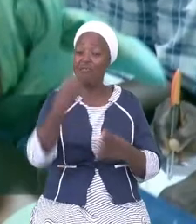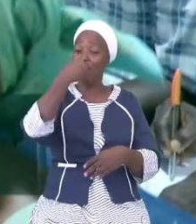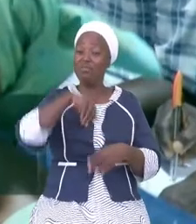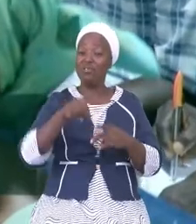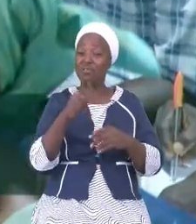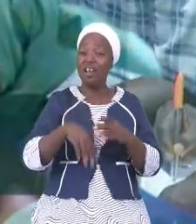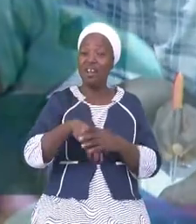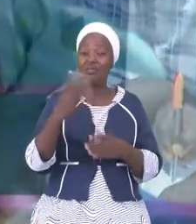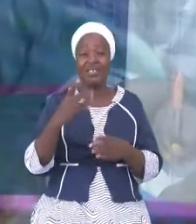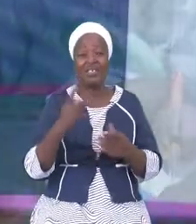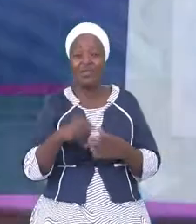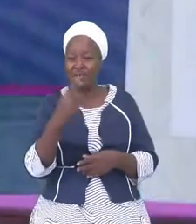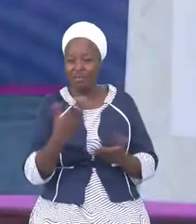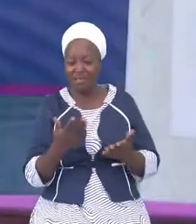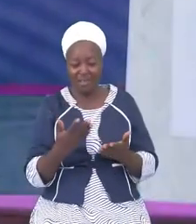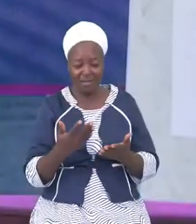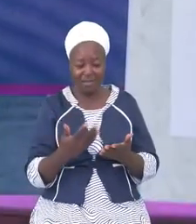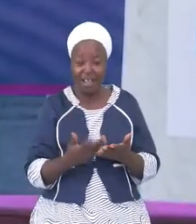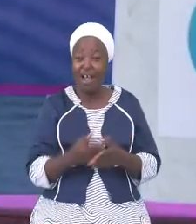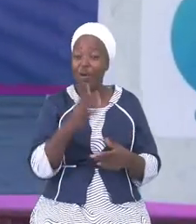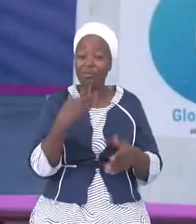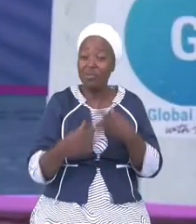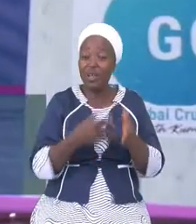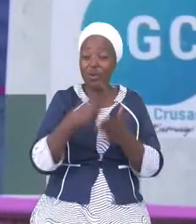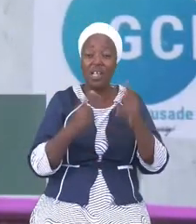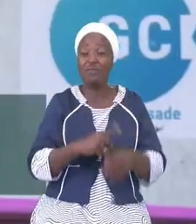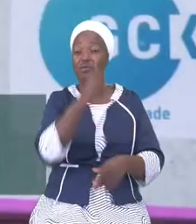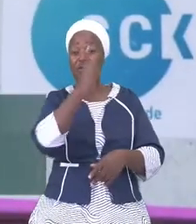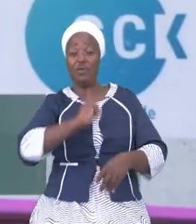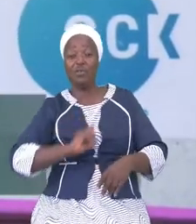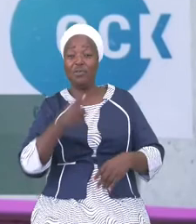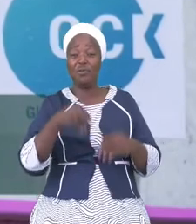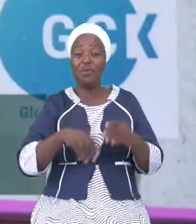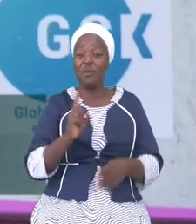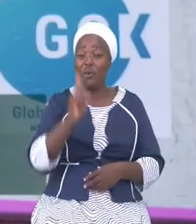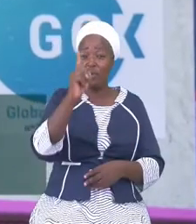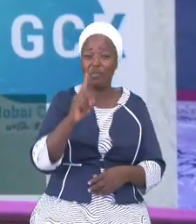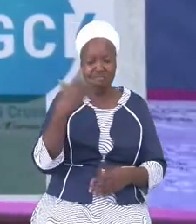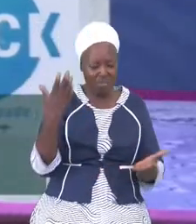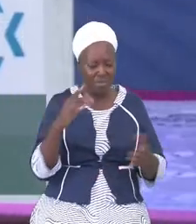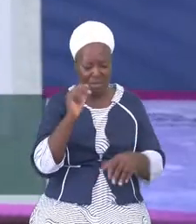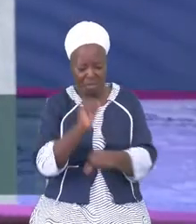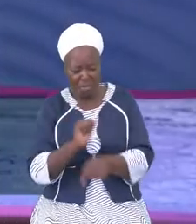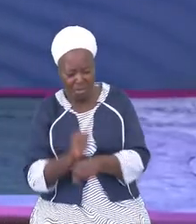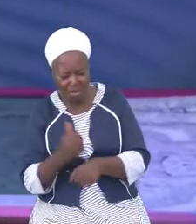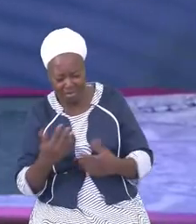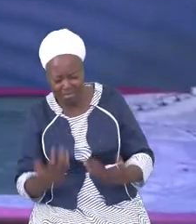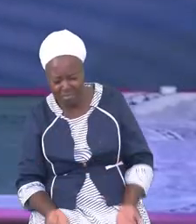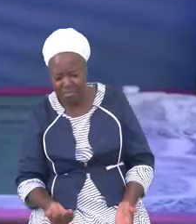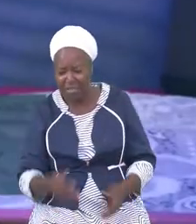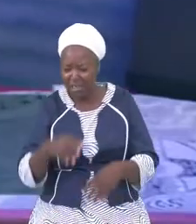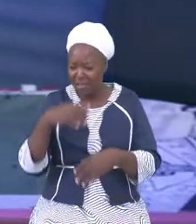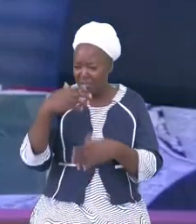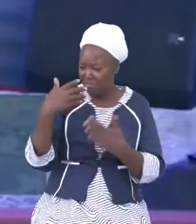your children, your family, whatever has swallowed up your ministry, whatever has swallowed up